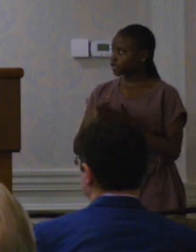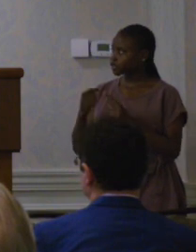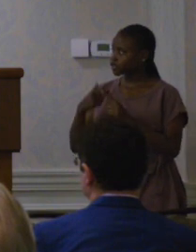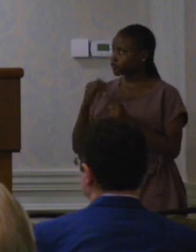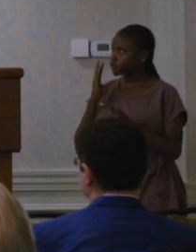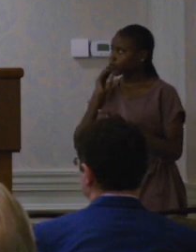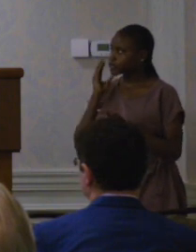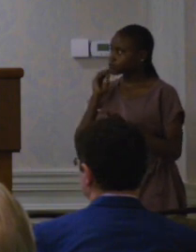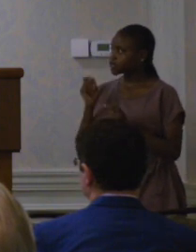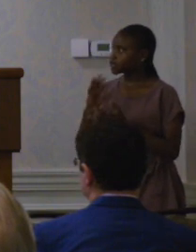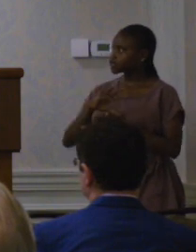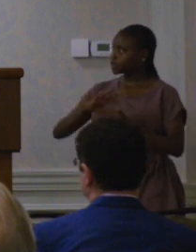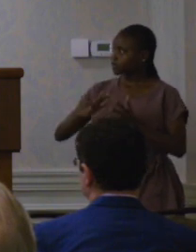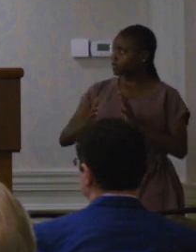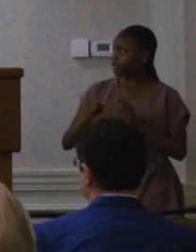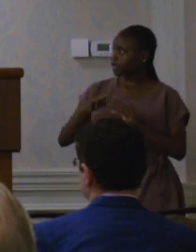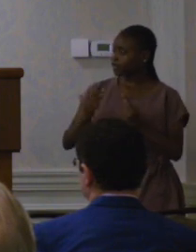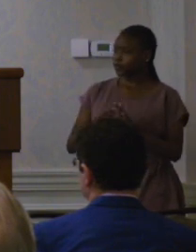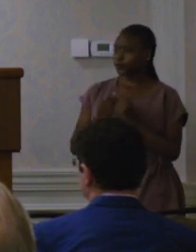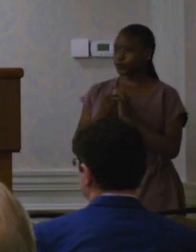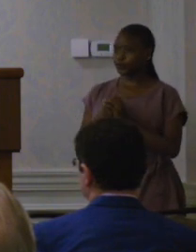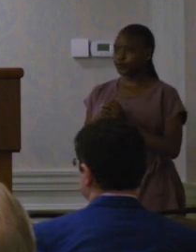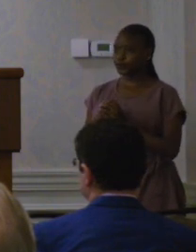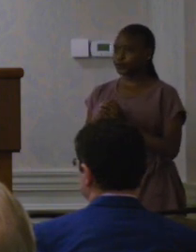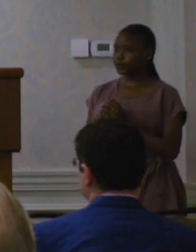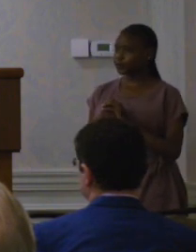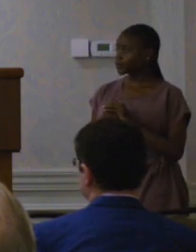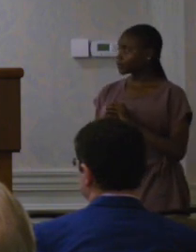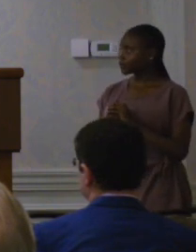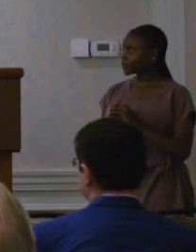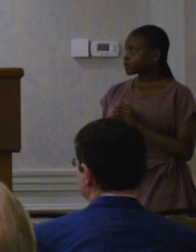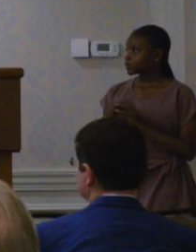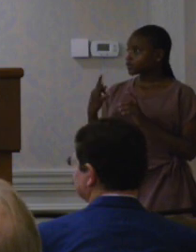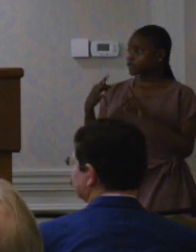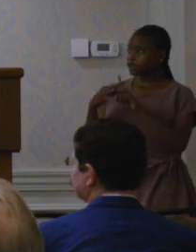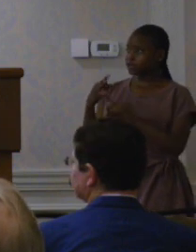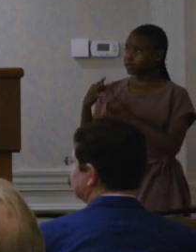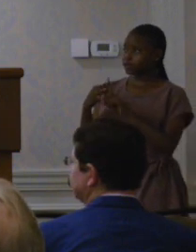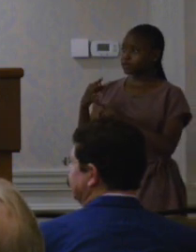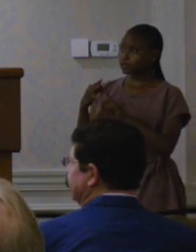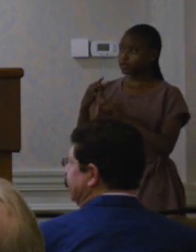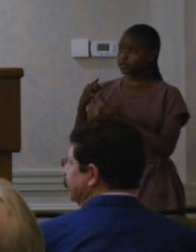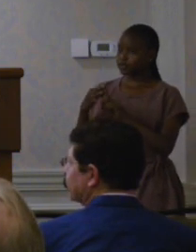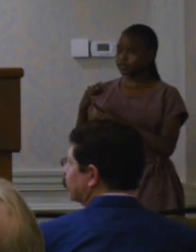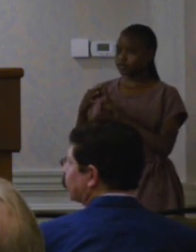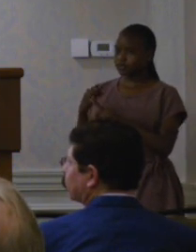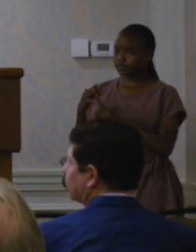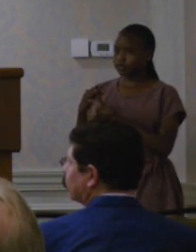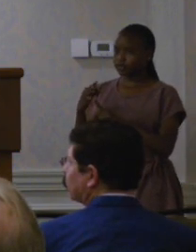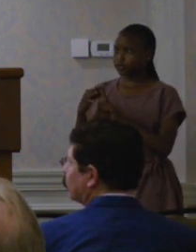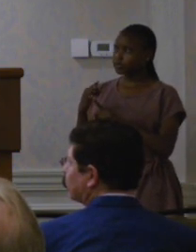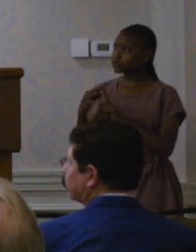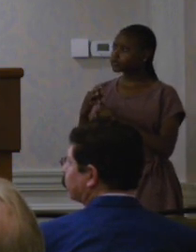the experience of the Blend group. So maybe we'll take 3 questions. We have a reaction from the room as